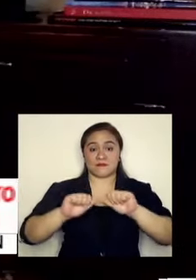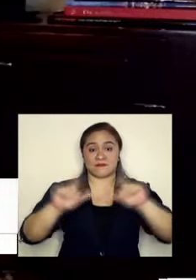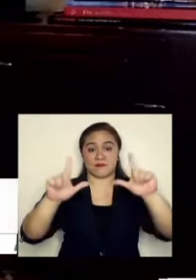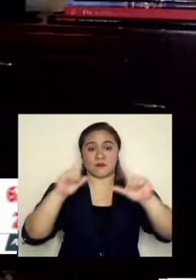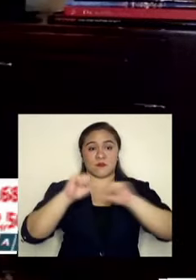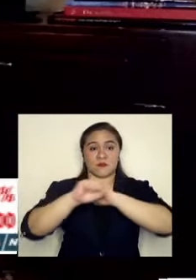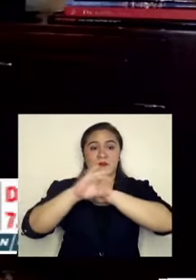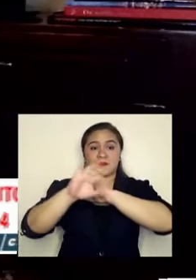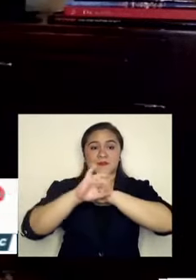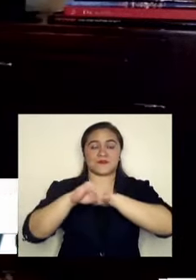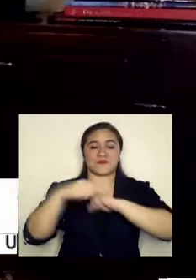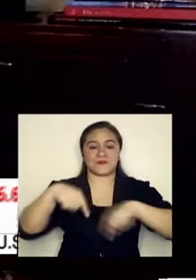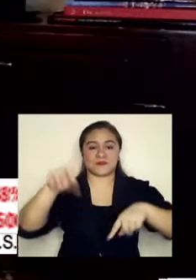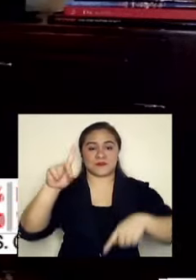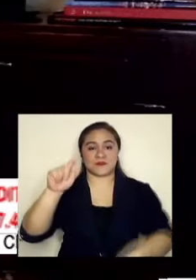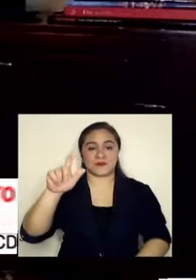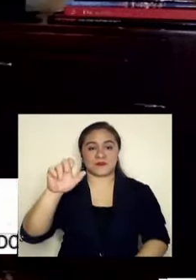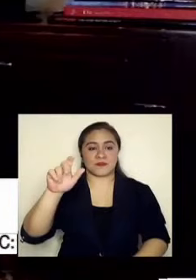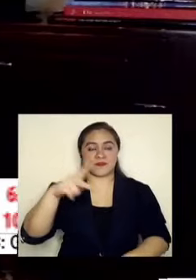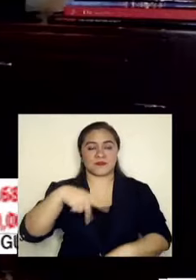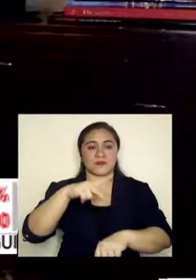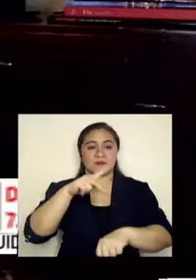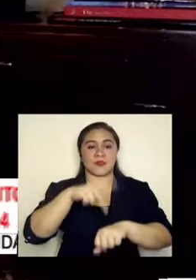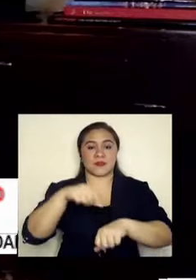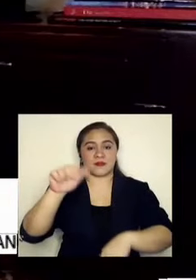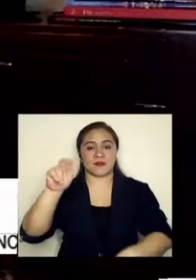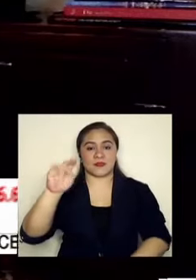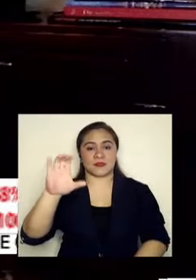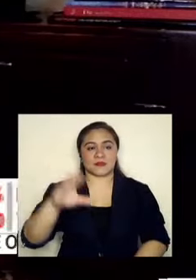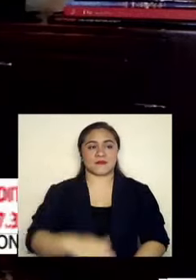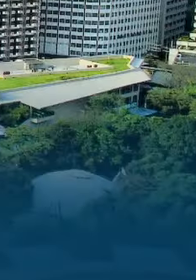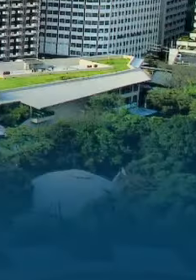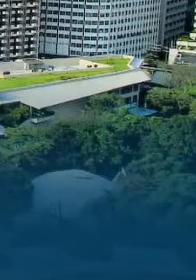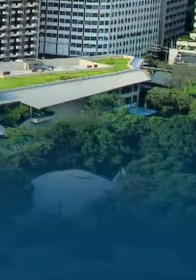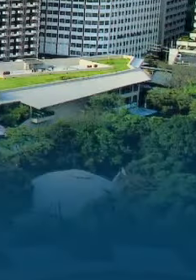back. You're watching Dateline Philippines here on ANC.